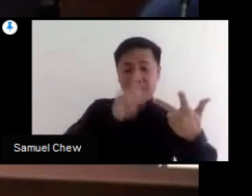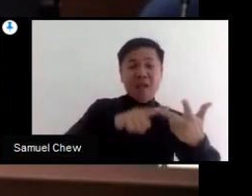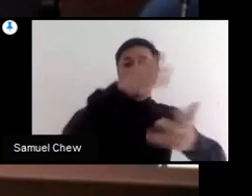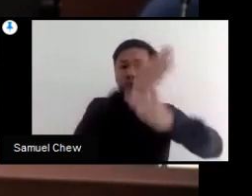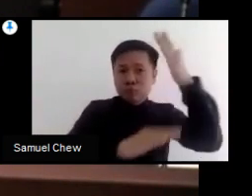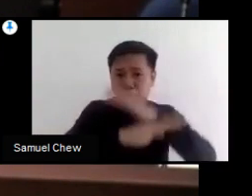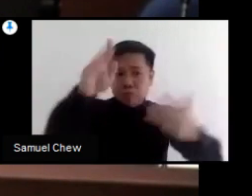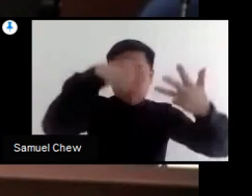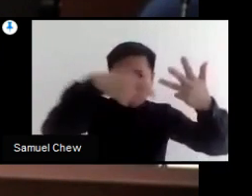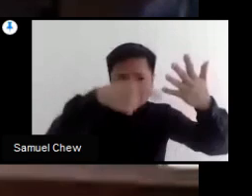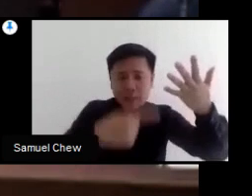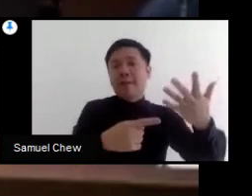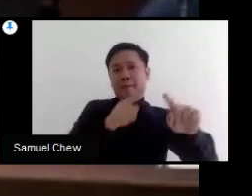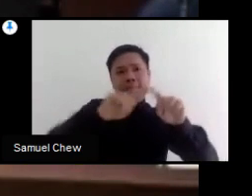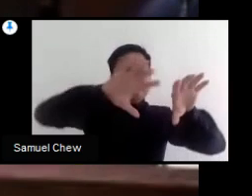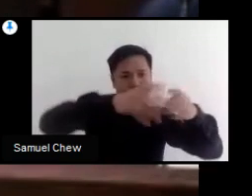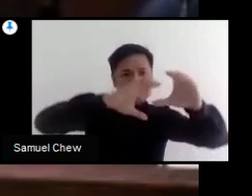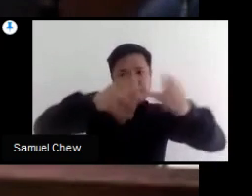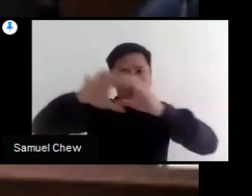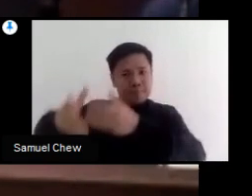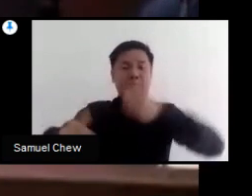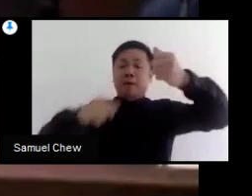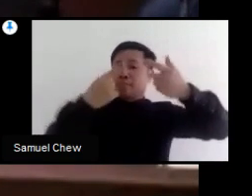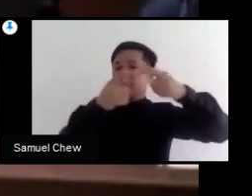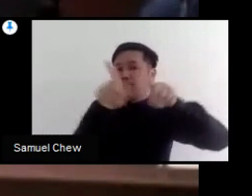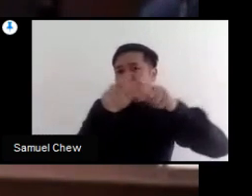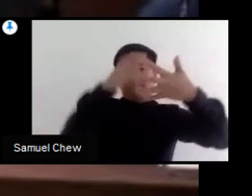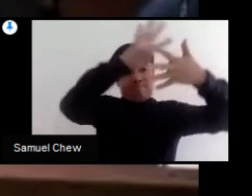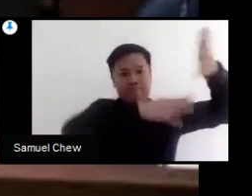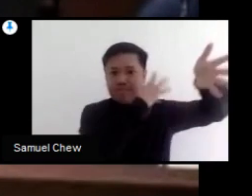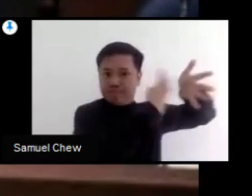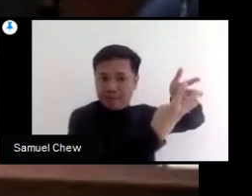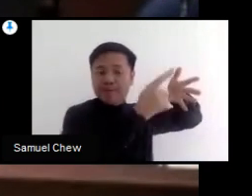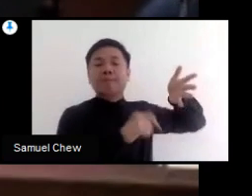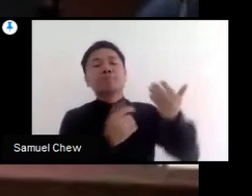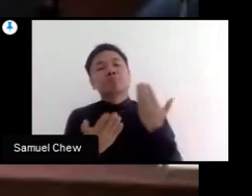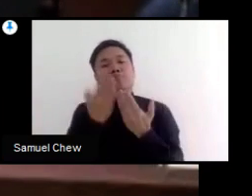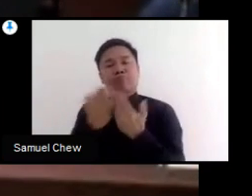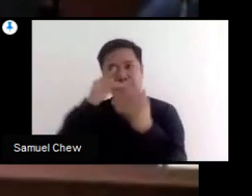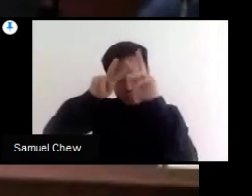vulnerabilities. As a small island state, our challenges are numerous. We need your